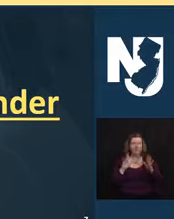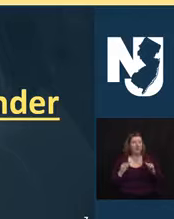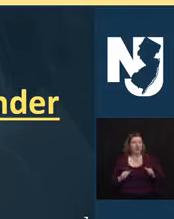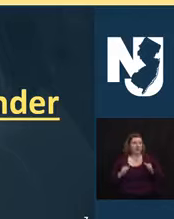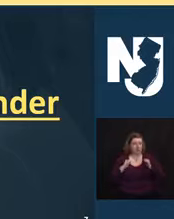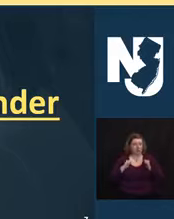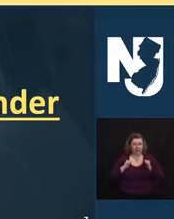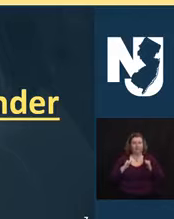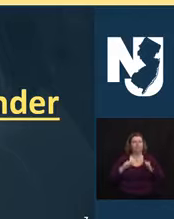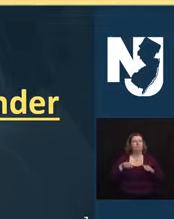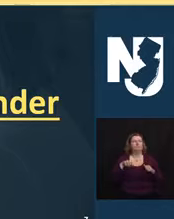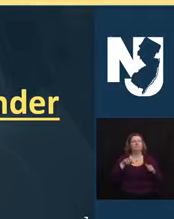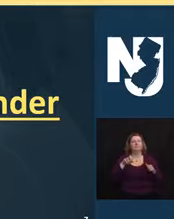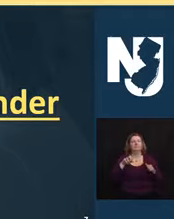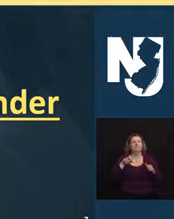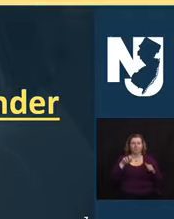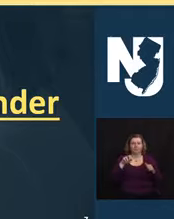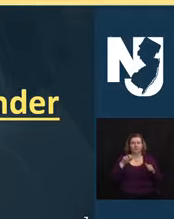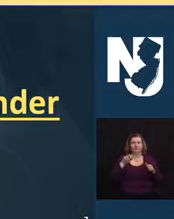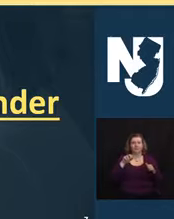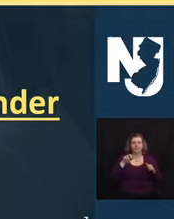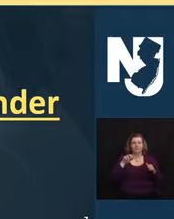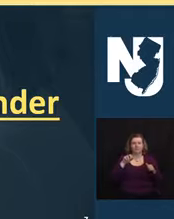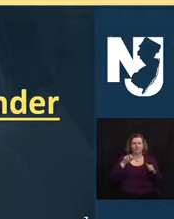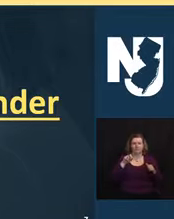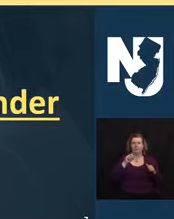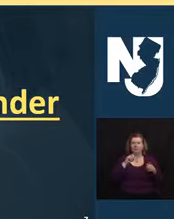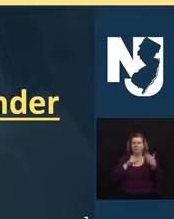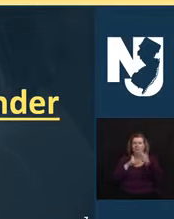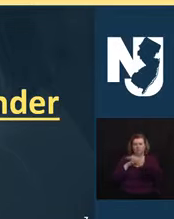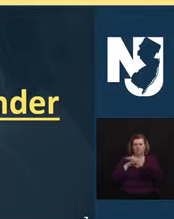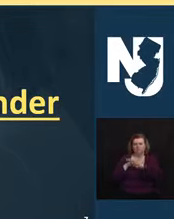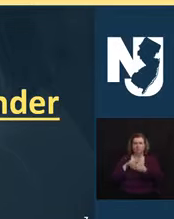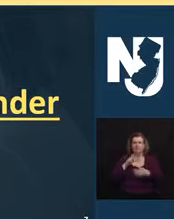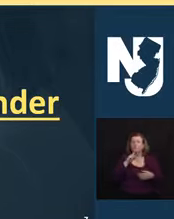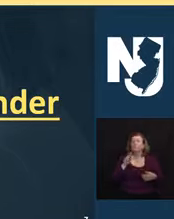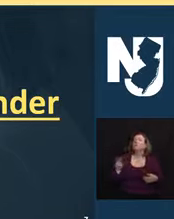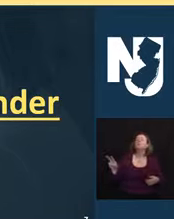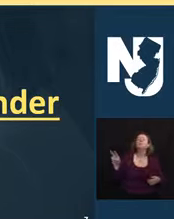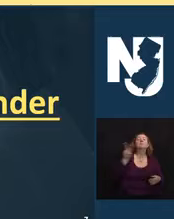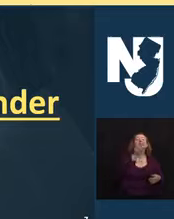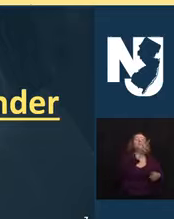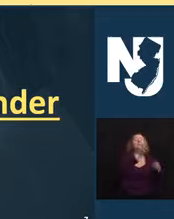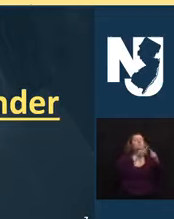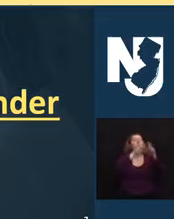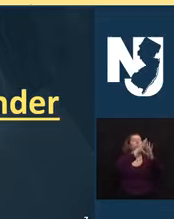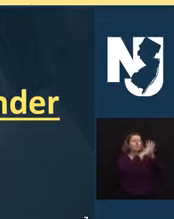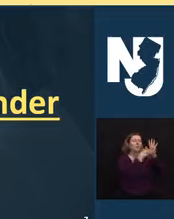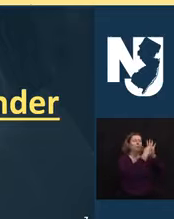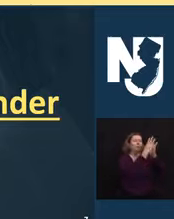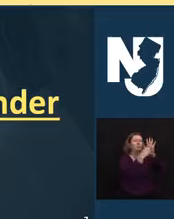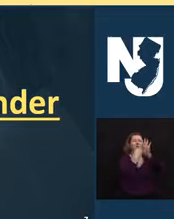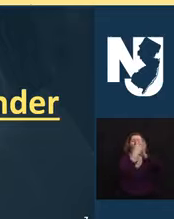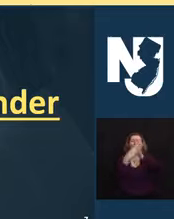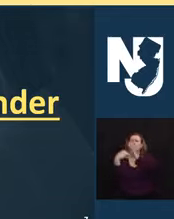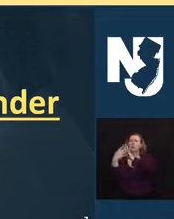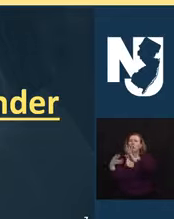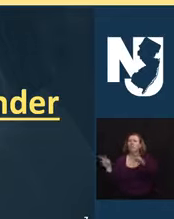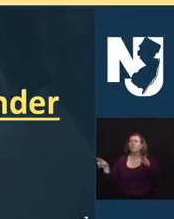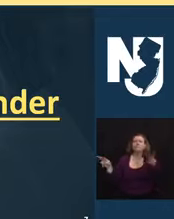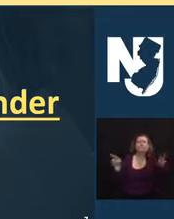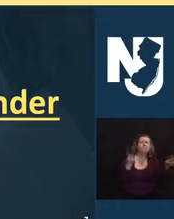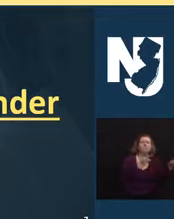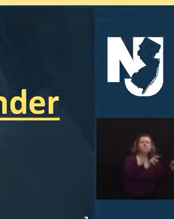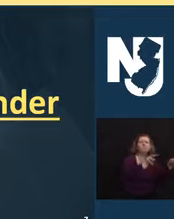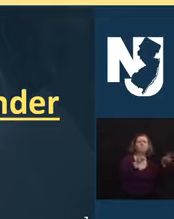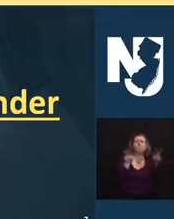covid19.nj.gov/finder. This new tool aggregates information across multiple scheduling platforms multiple times an hour,